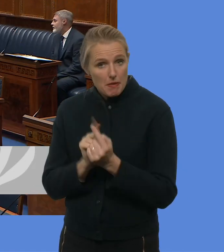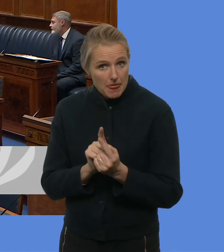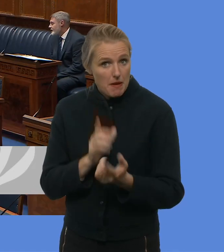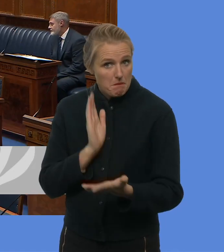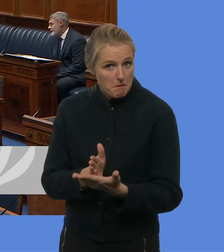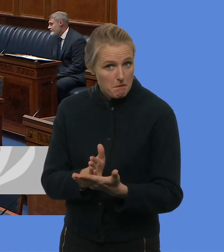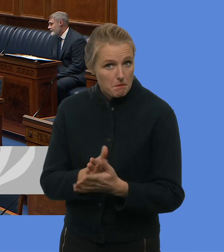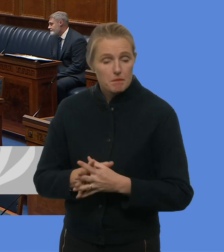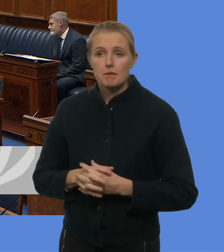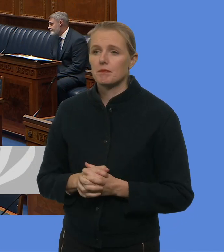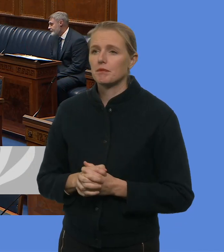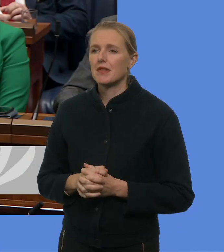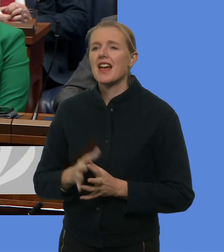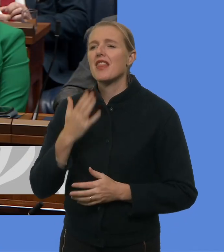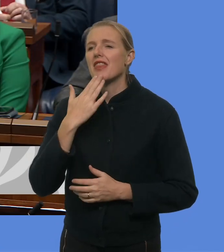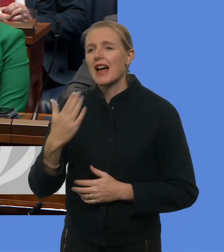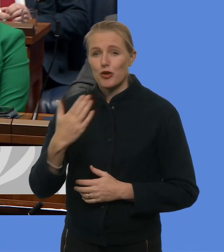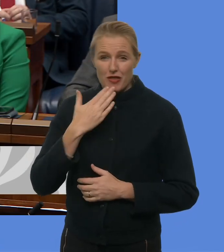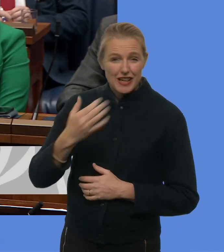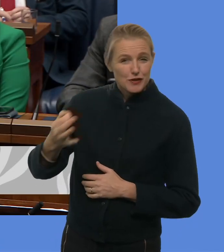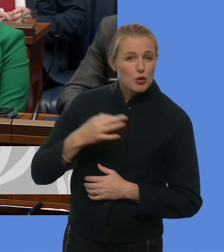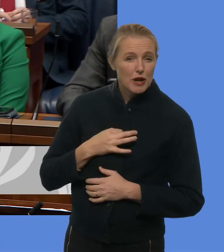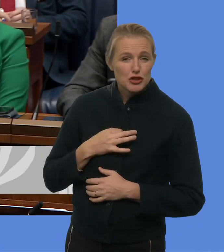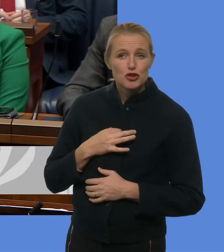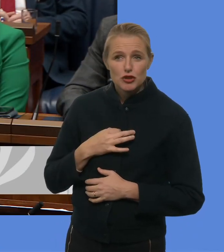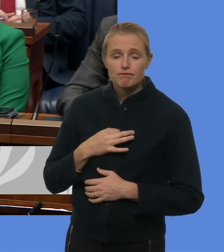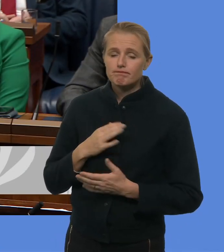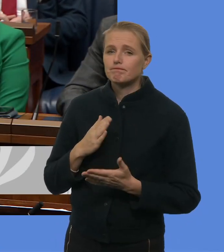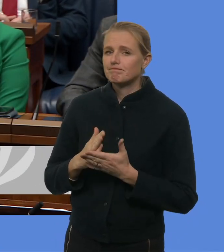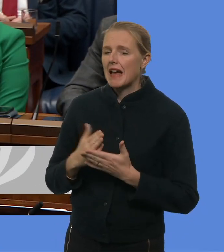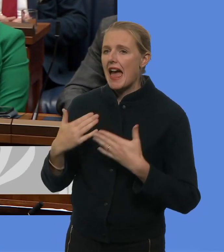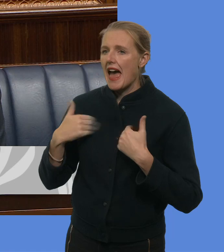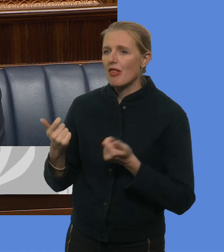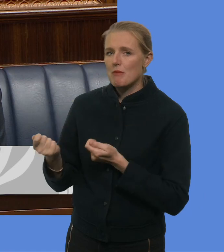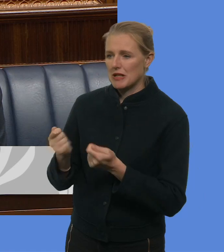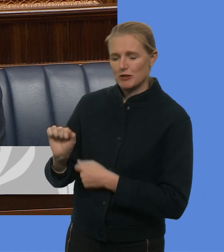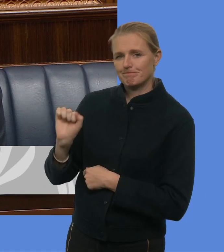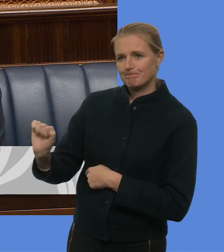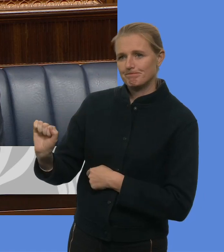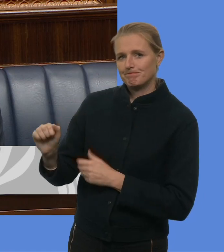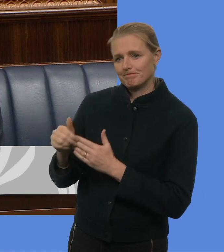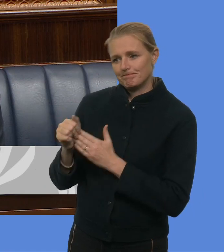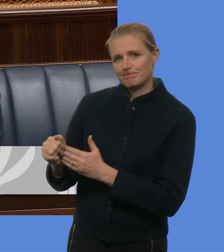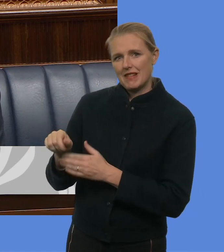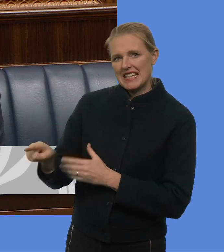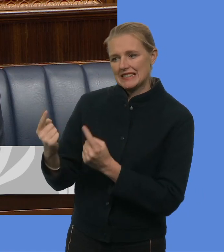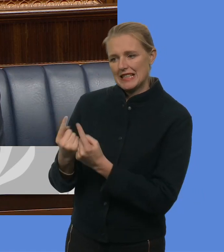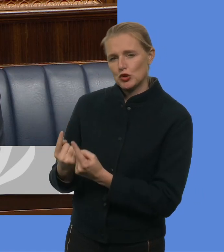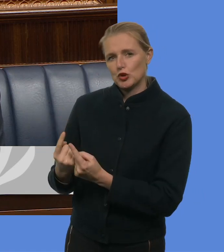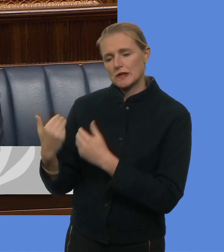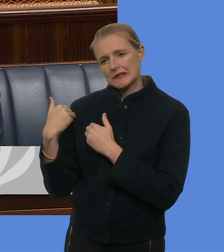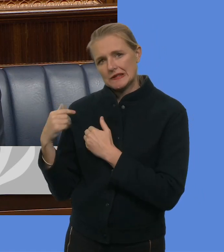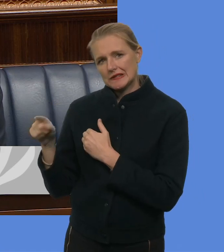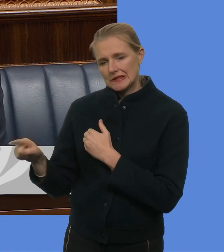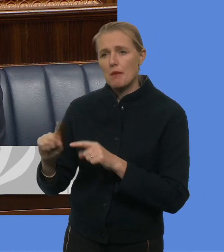Thank you, Mr Speaker, and thank the member for his question. It is the Health Minister that does take the lead on these issues, but of course it is important to speak